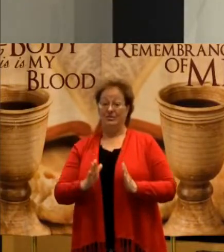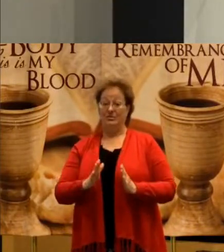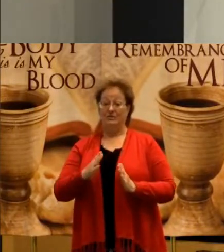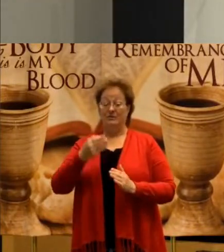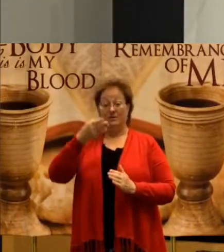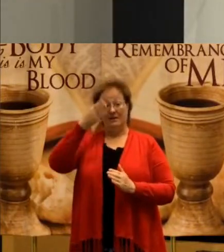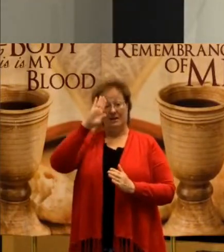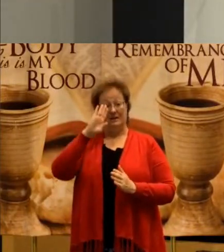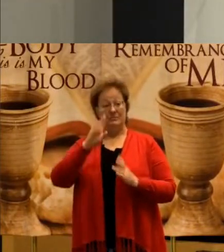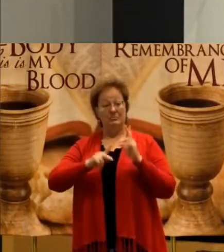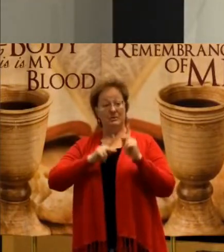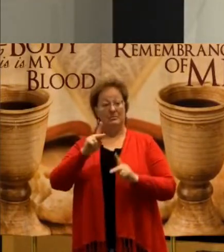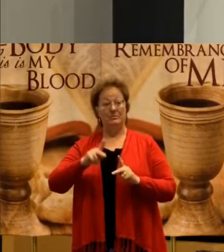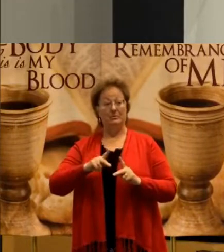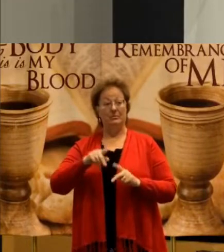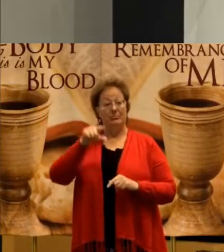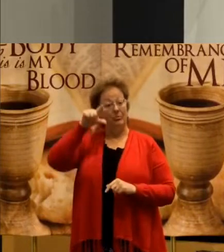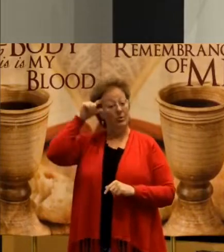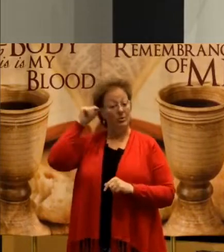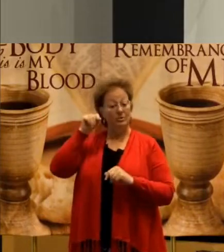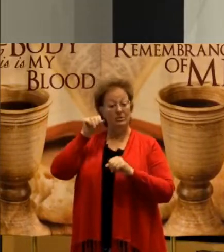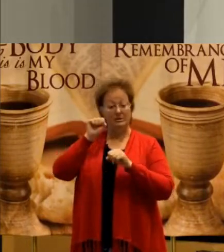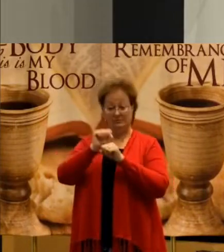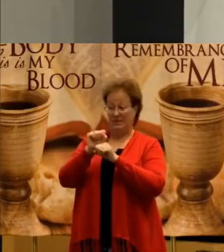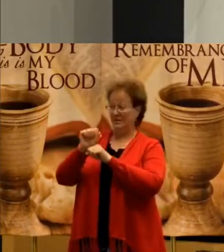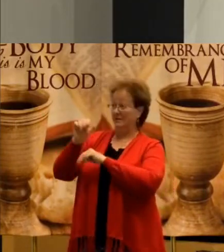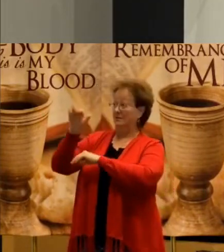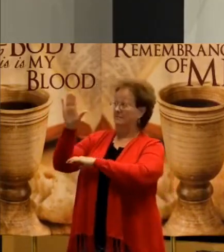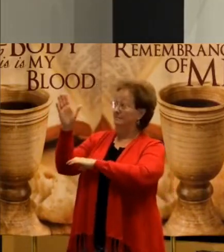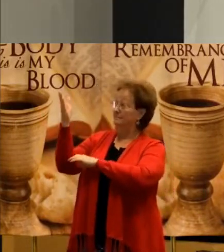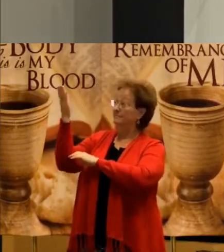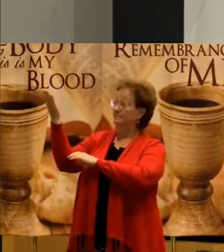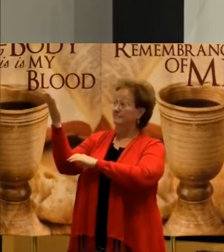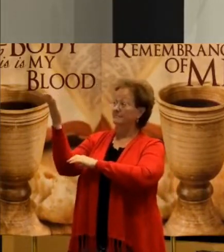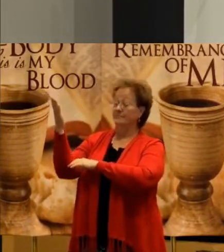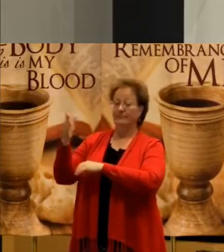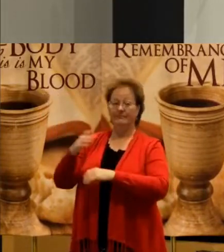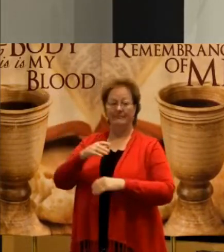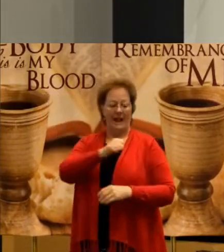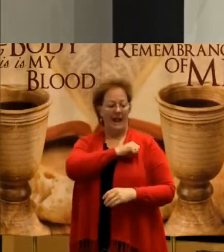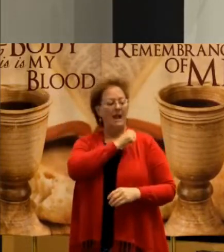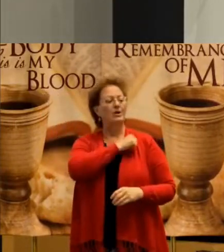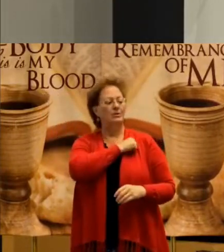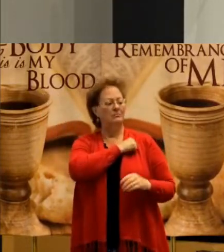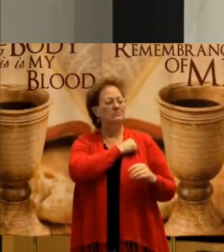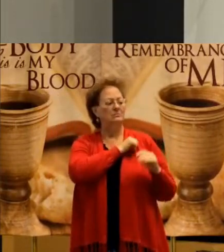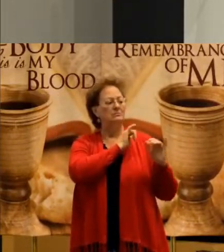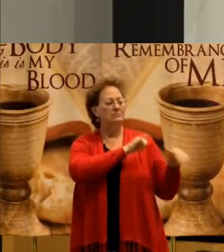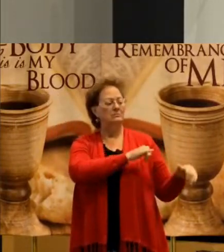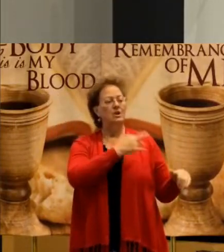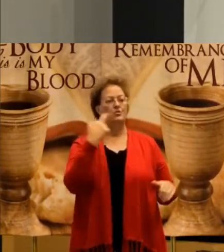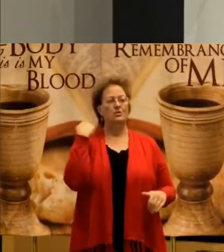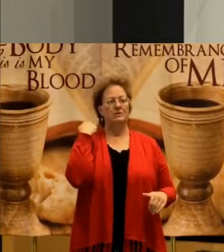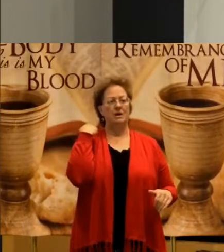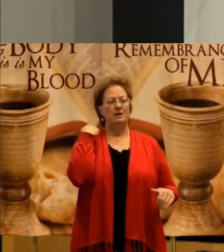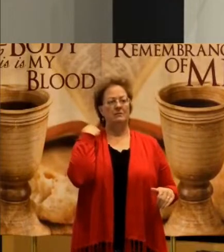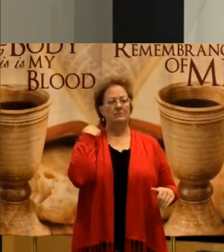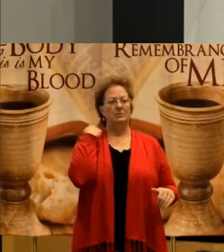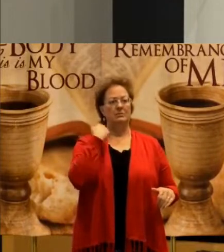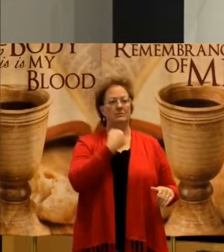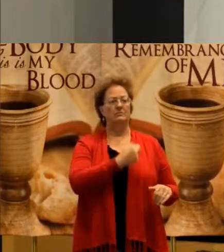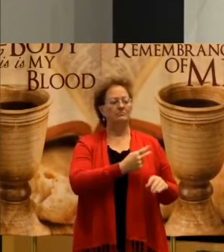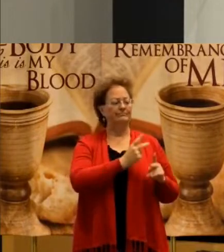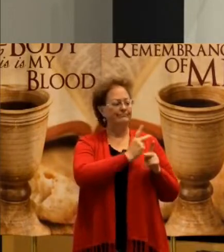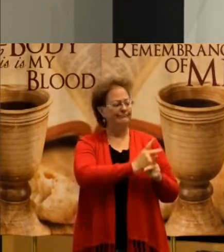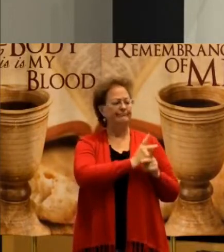God. While Moses was on the mountaintop with God, Aaron was responsible for the people down below.